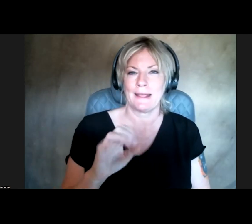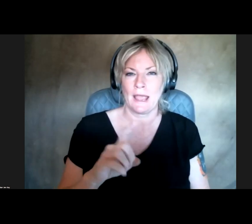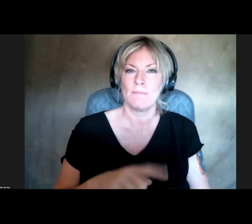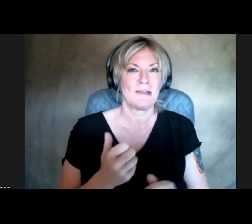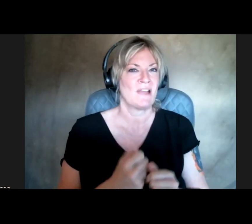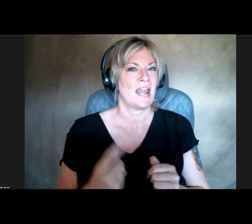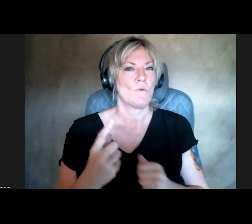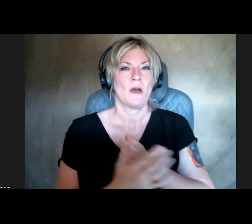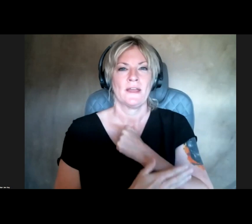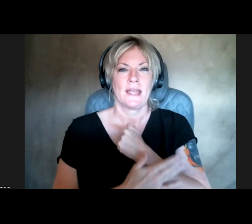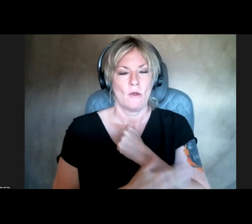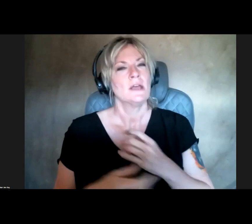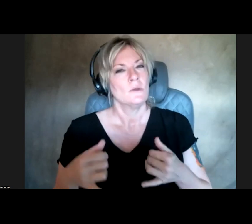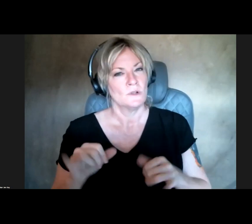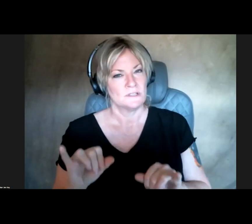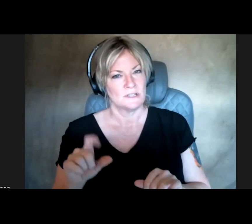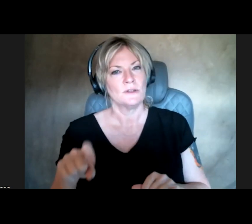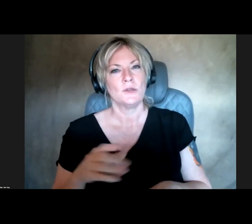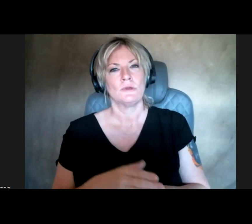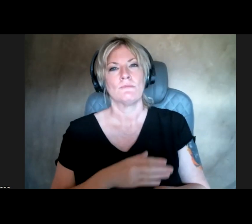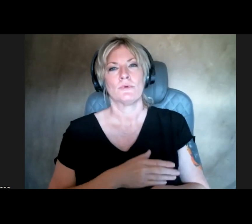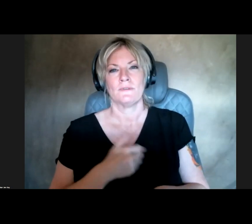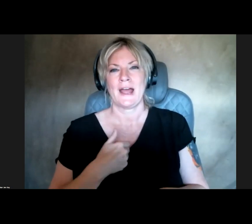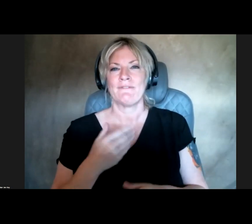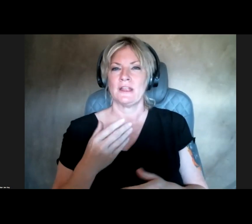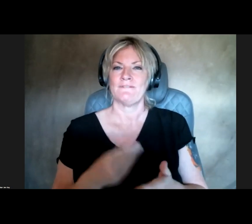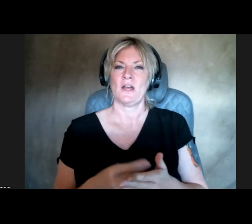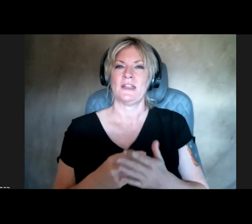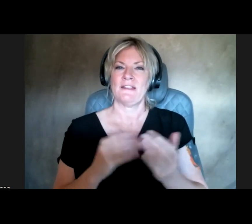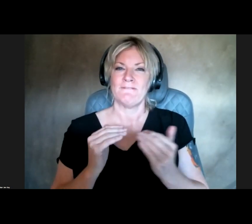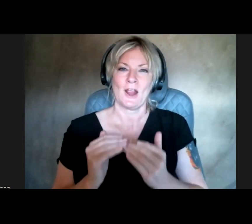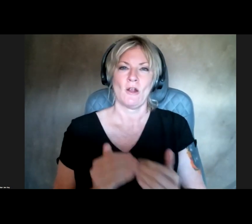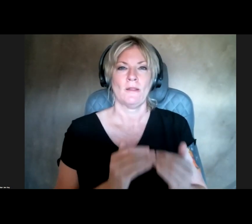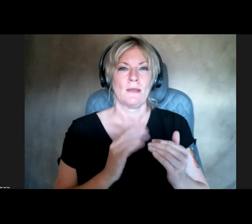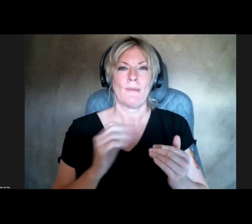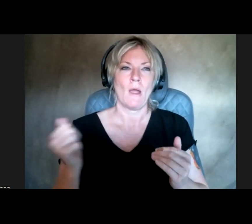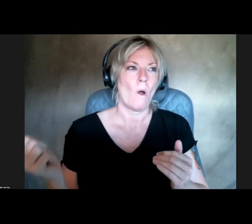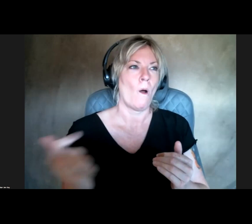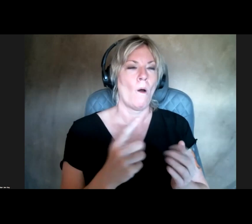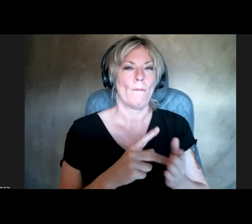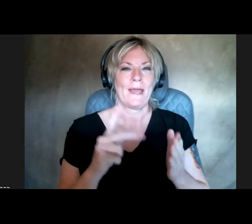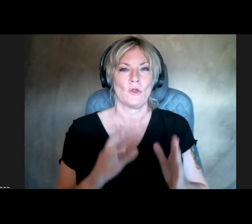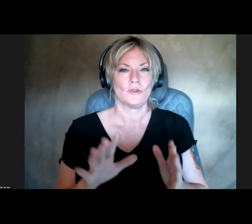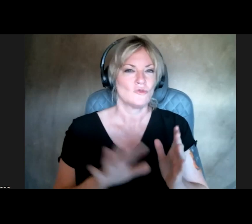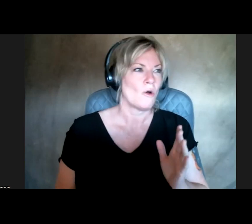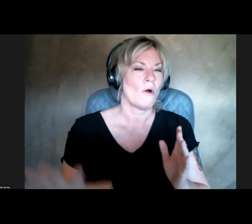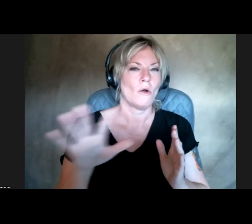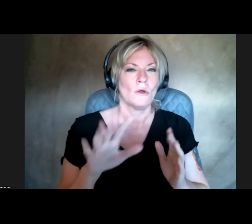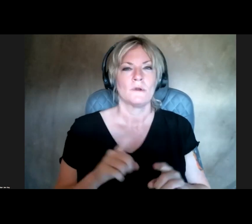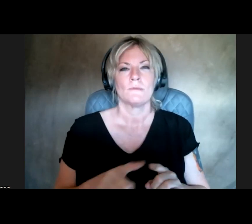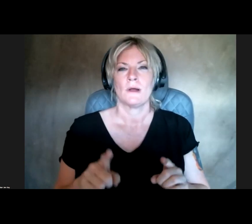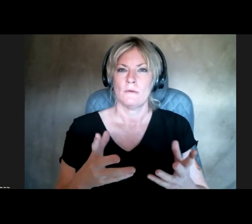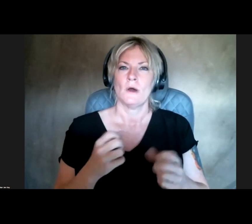got work to do to have that funded fairly and equitably by all the payers across the board. But we want to make sure